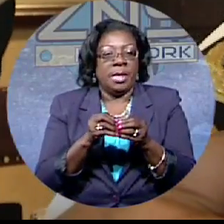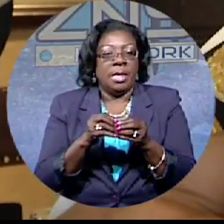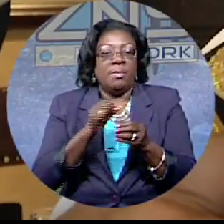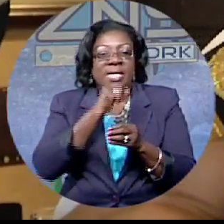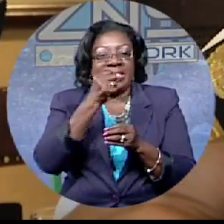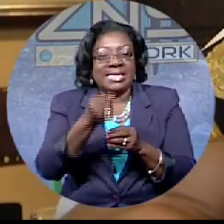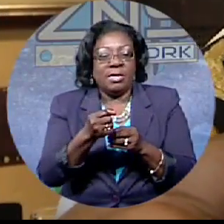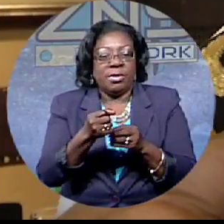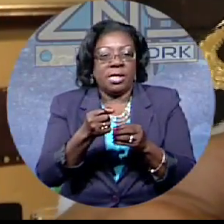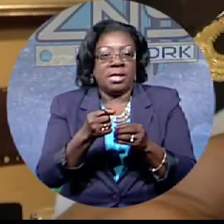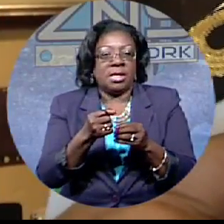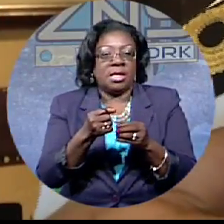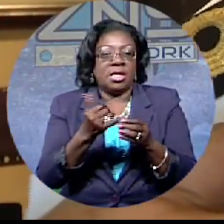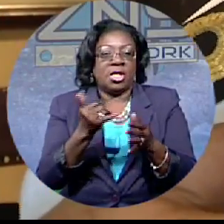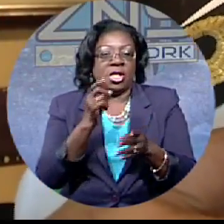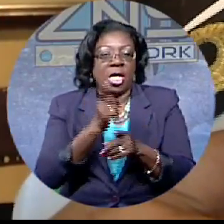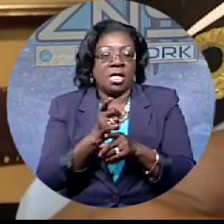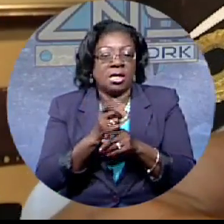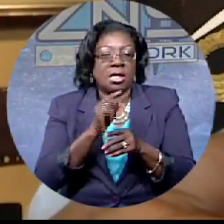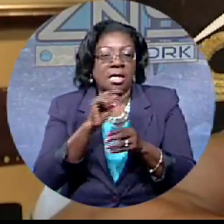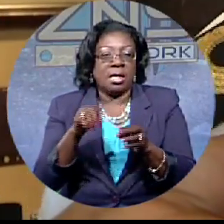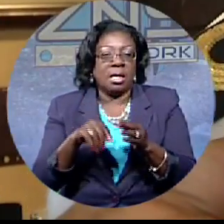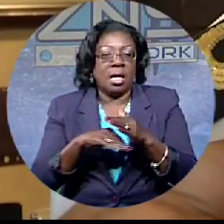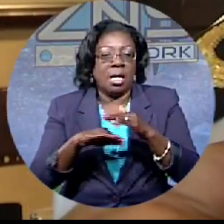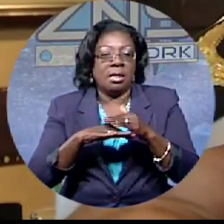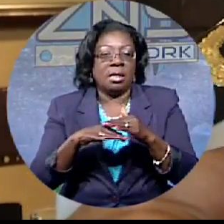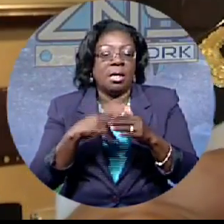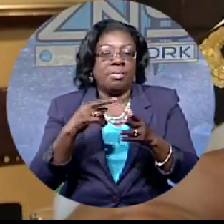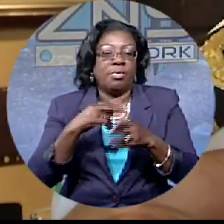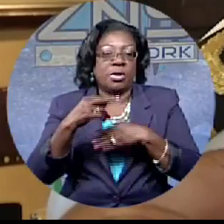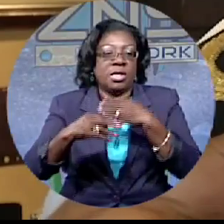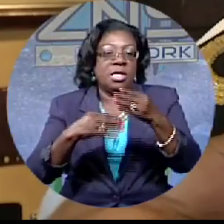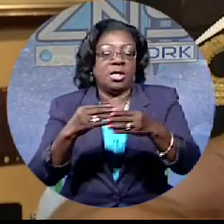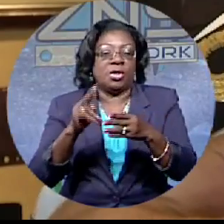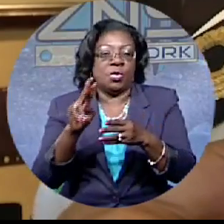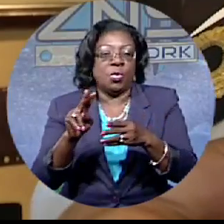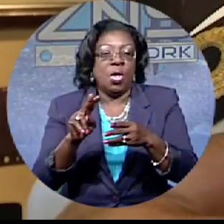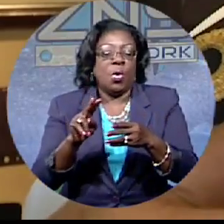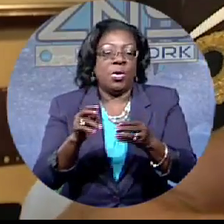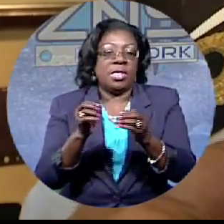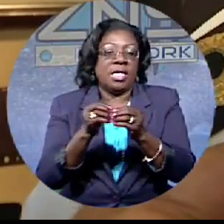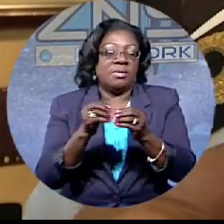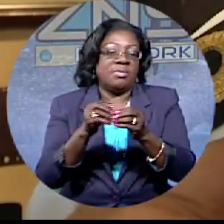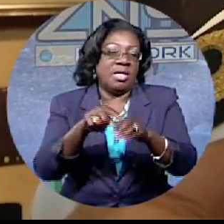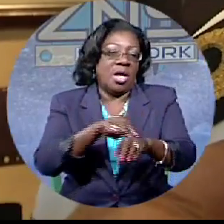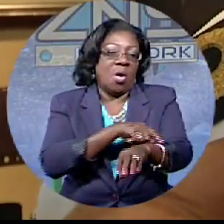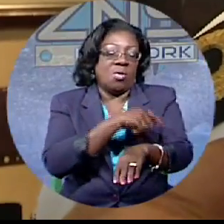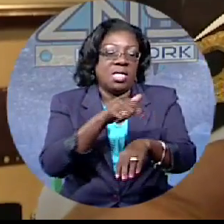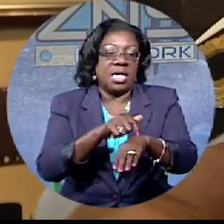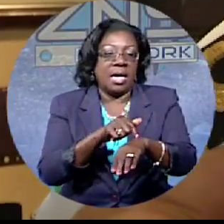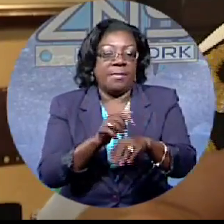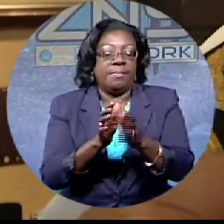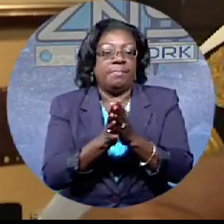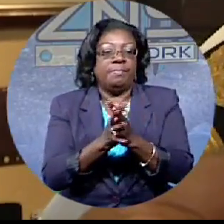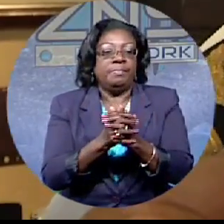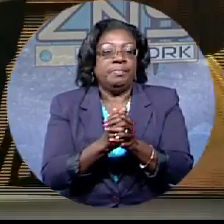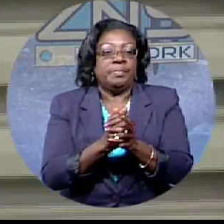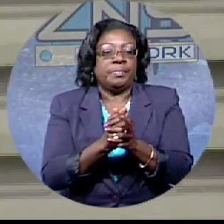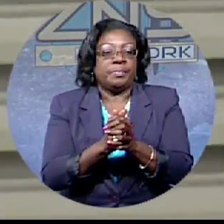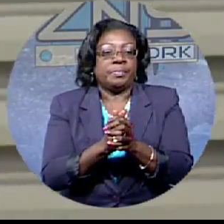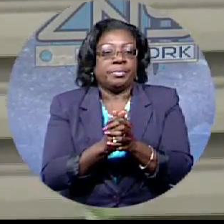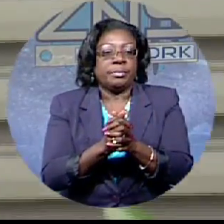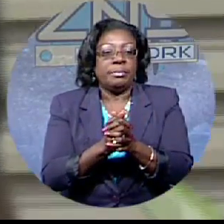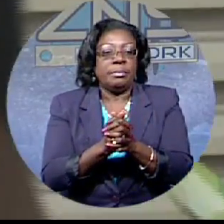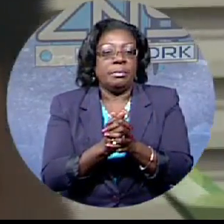serious of offenses are done under the Rules of Procedure 2, which are more lengthy and they require a bit more time.